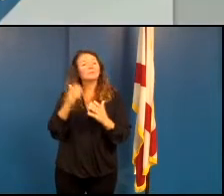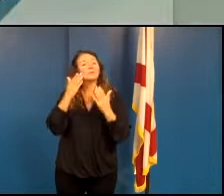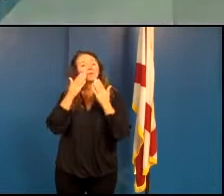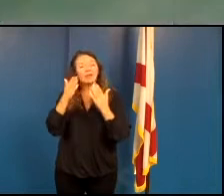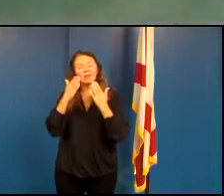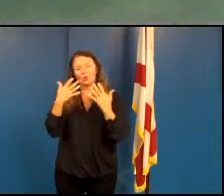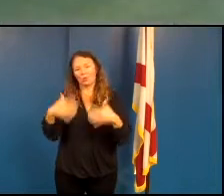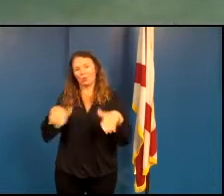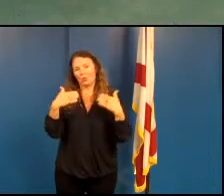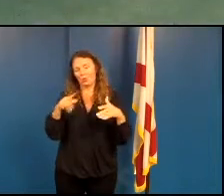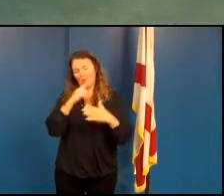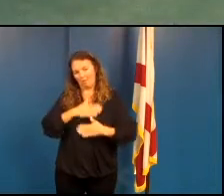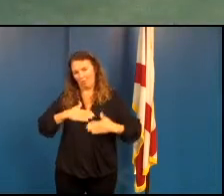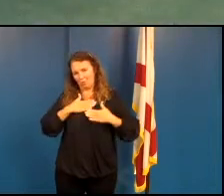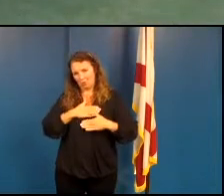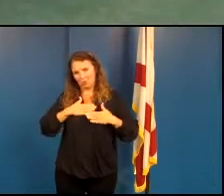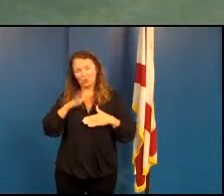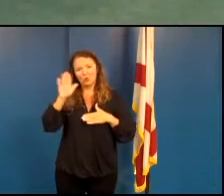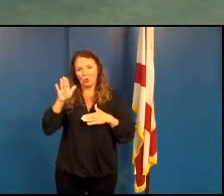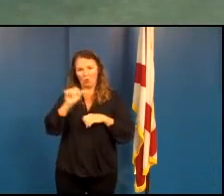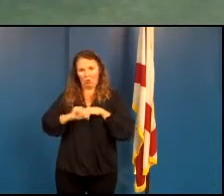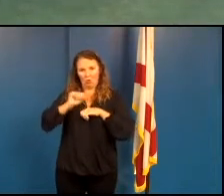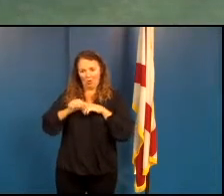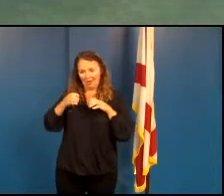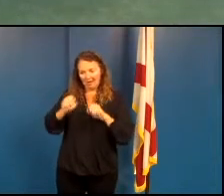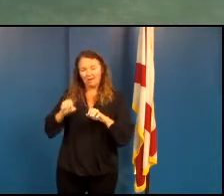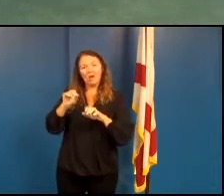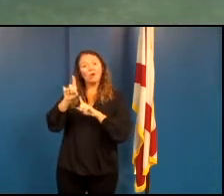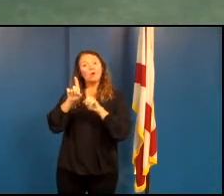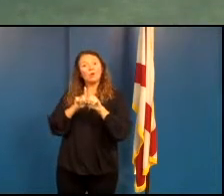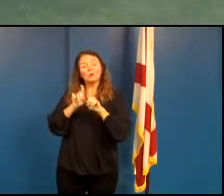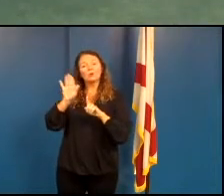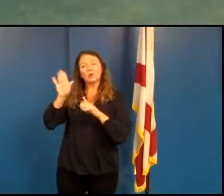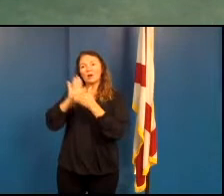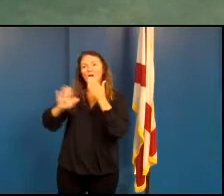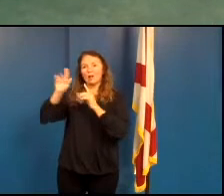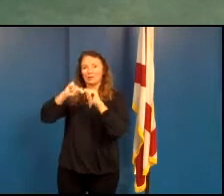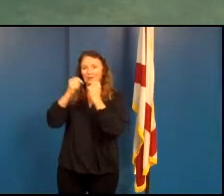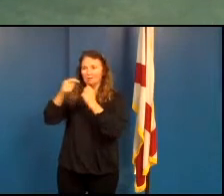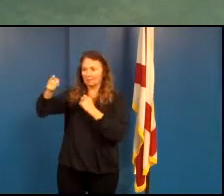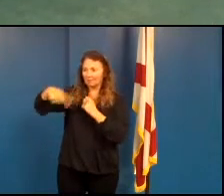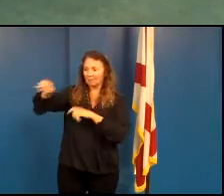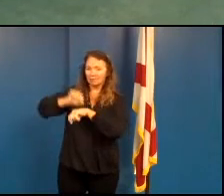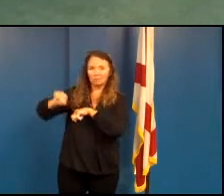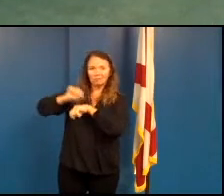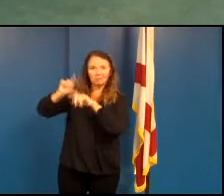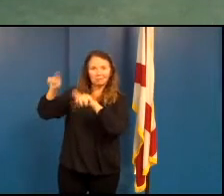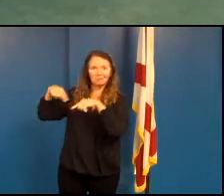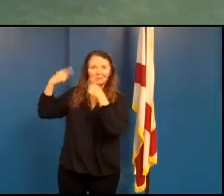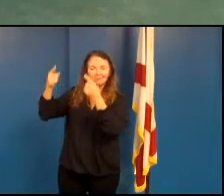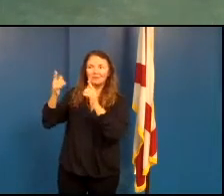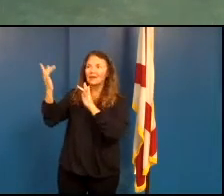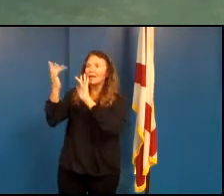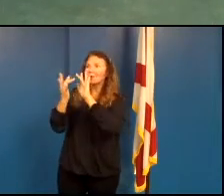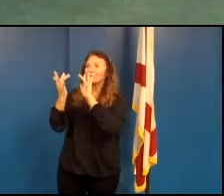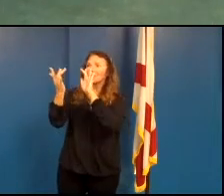Thank you so much. We so appreciate your efforts and the entire college team, the outreach